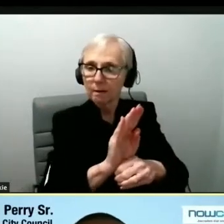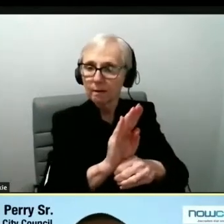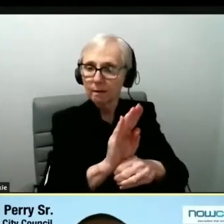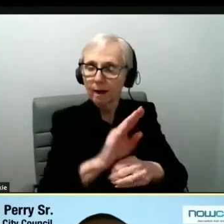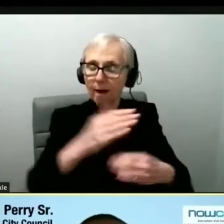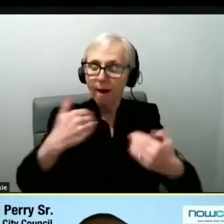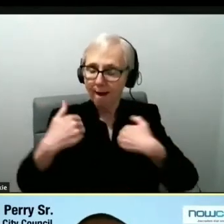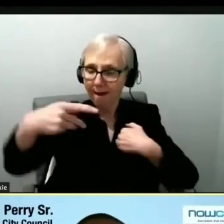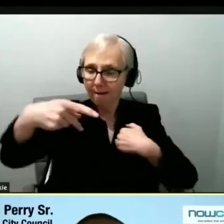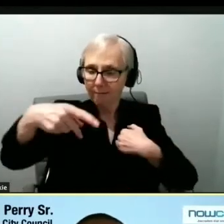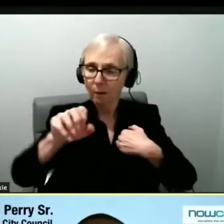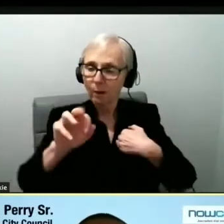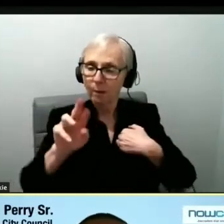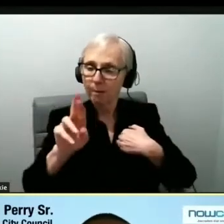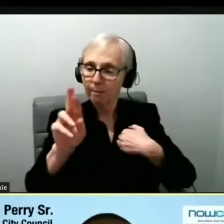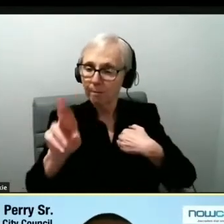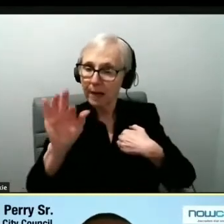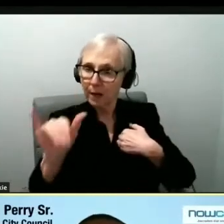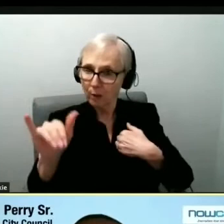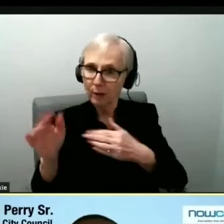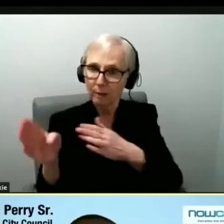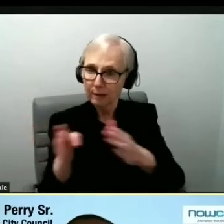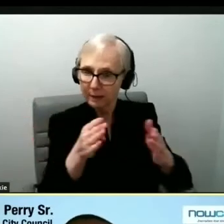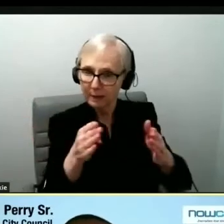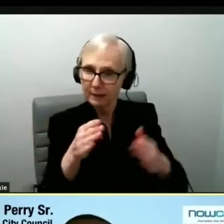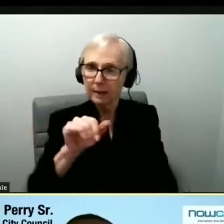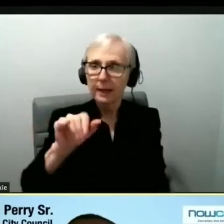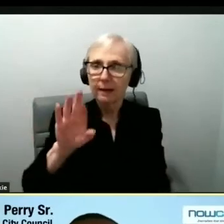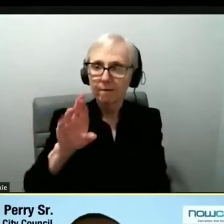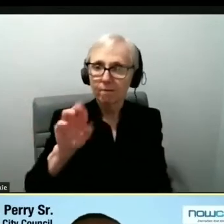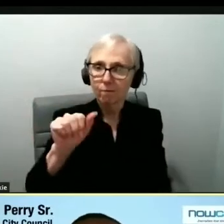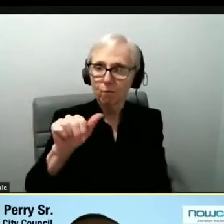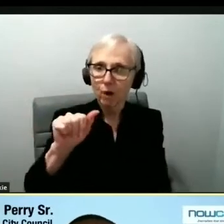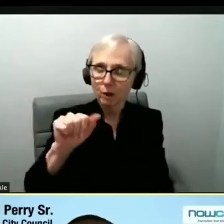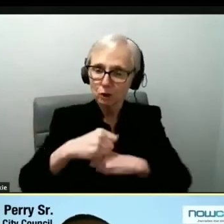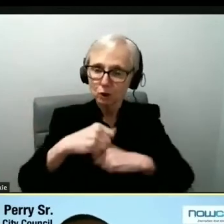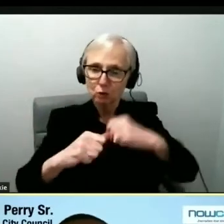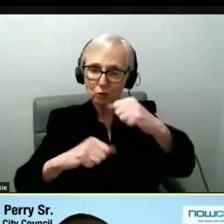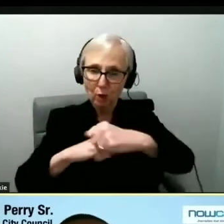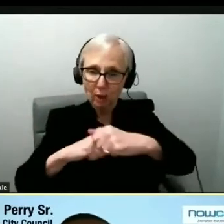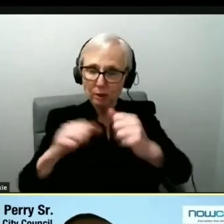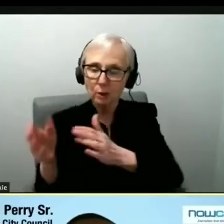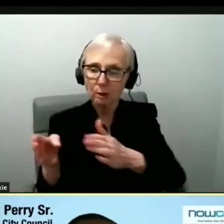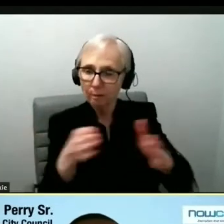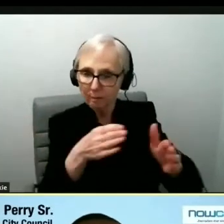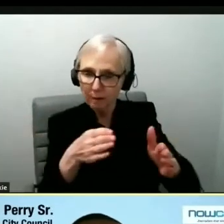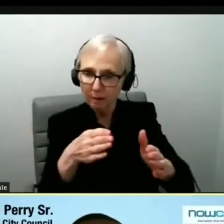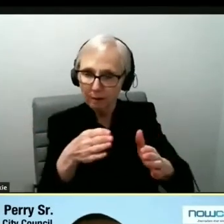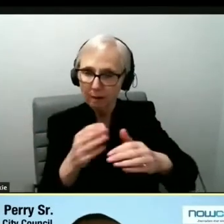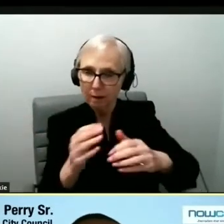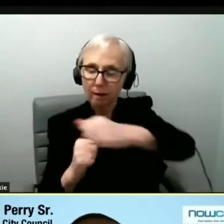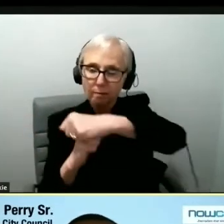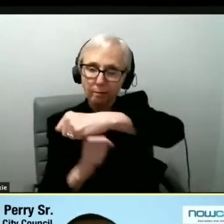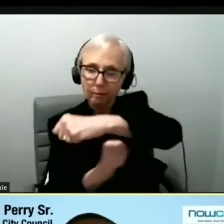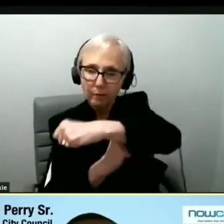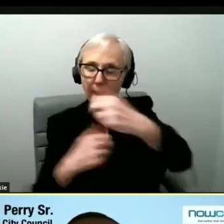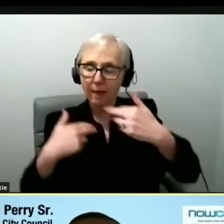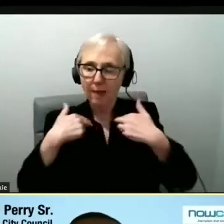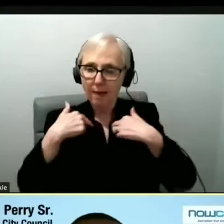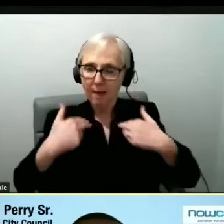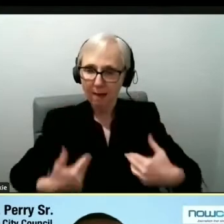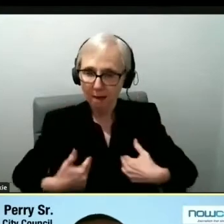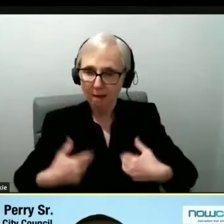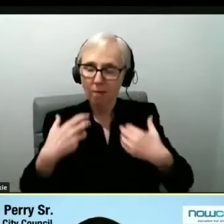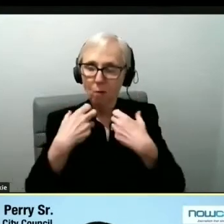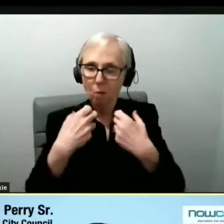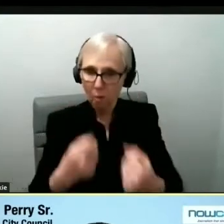Perry Plan. The Perry Plan is an infrastructure plan for the people. And what it is, it stands on pillars of health and wellness. Our people have